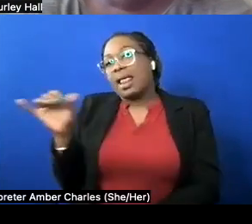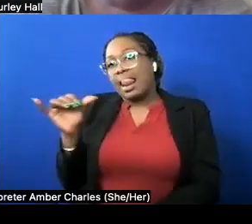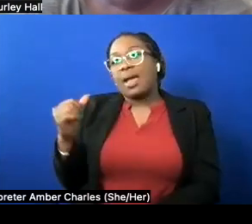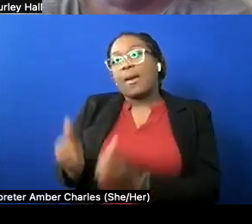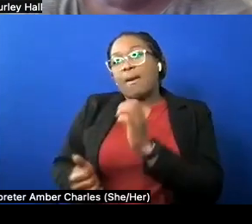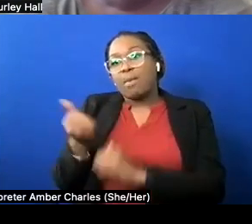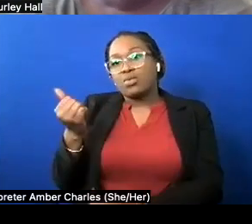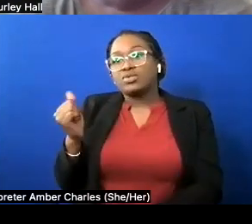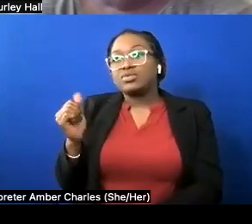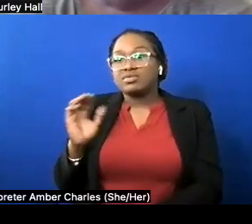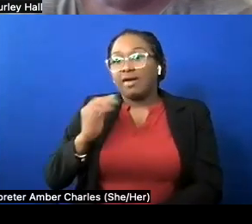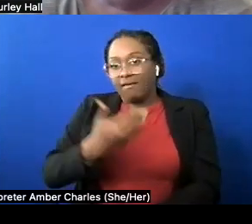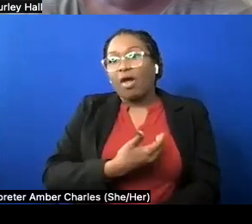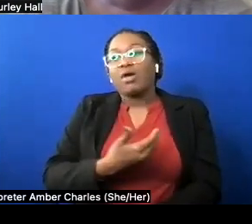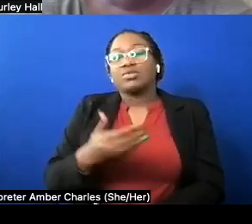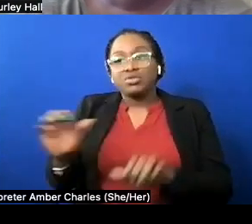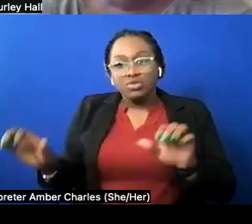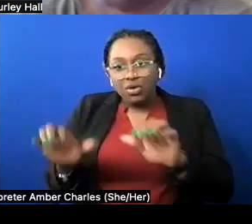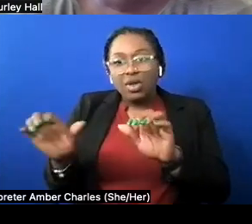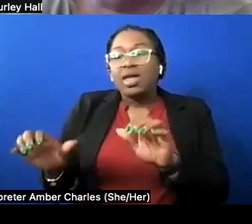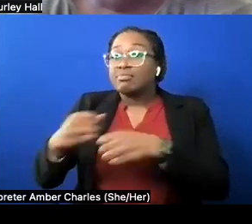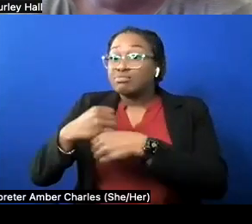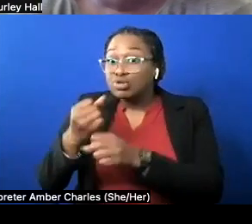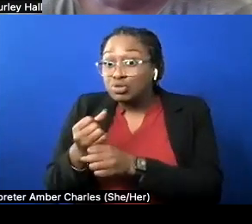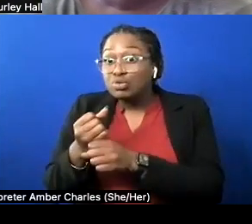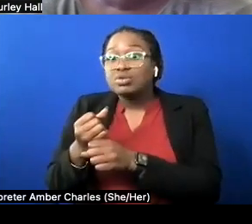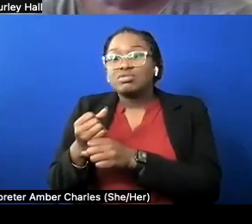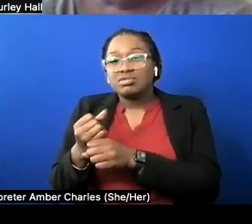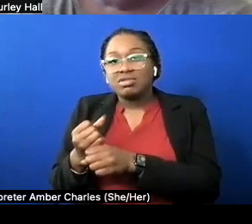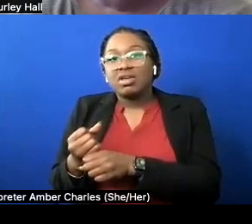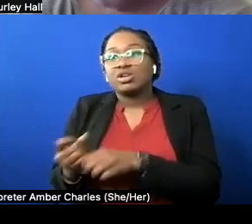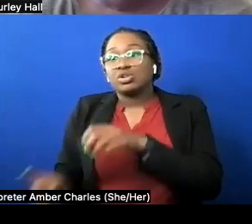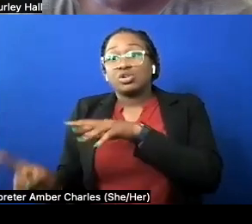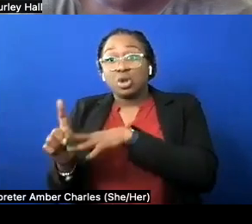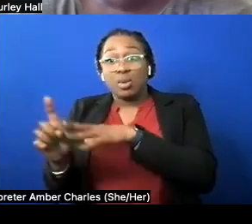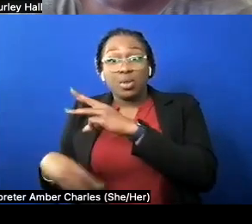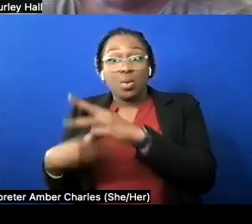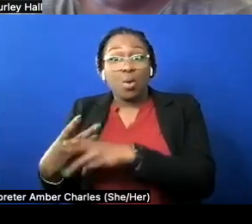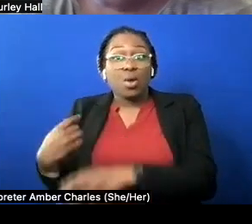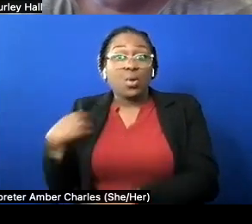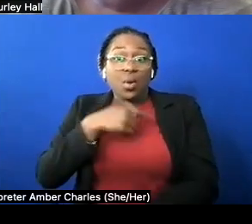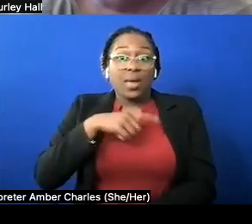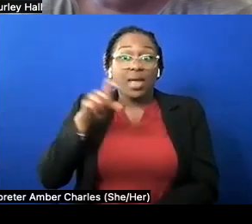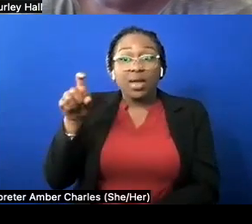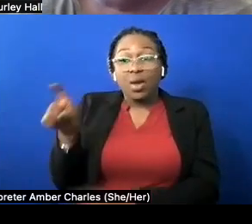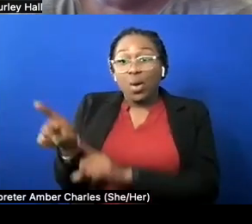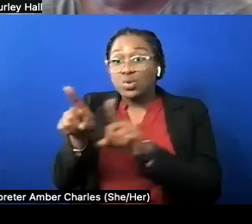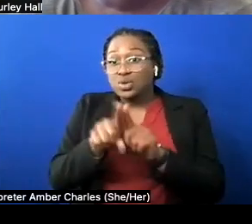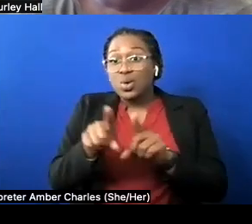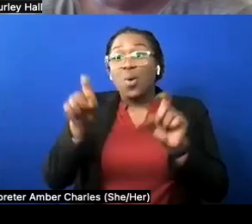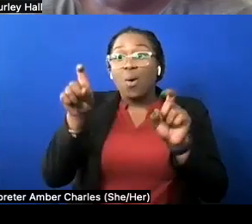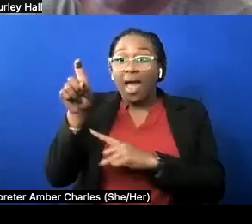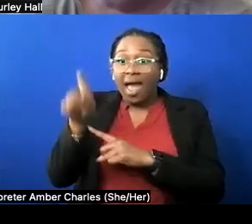doing, and produce and sow into the world, we have to also pour into